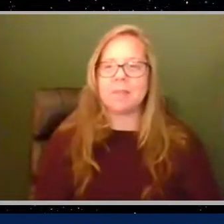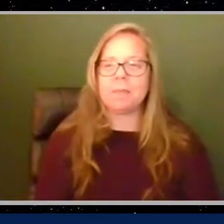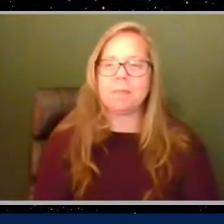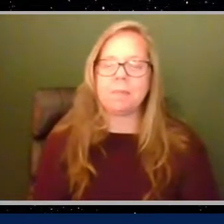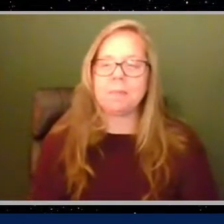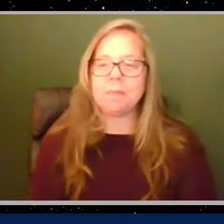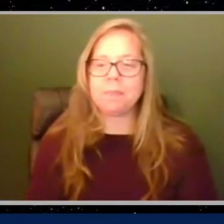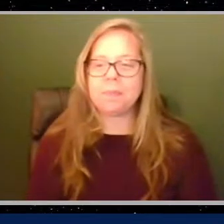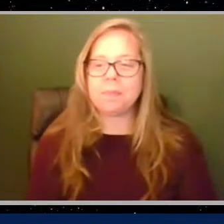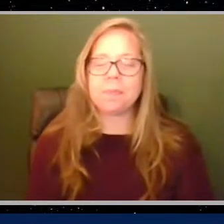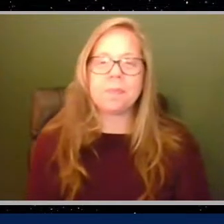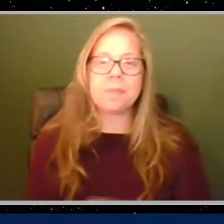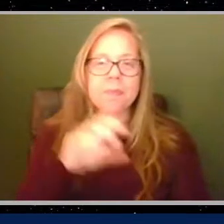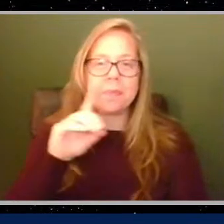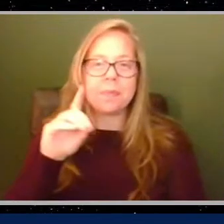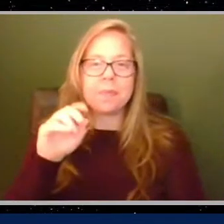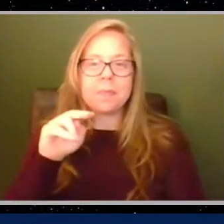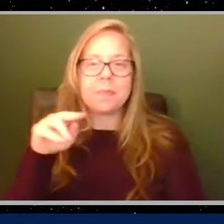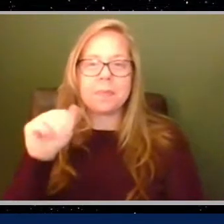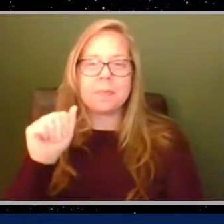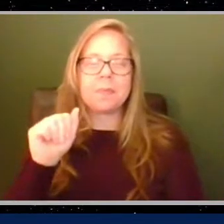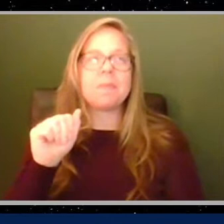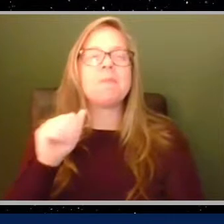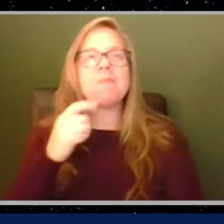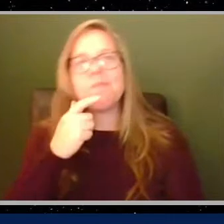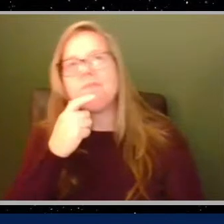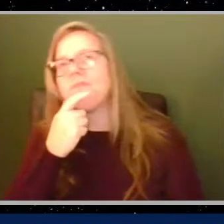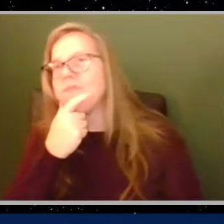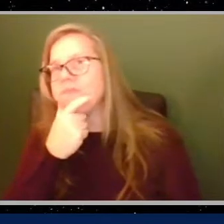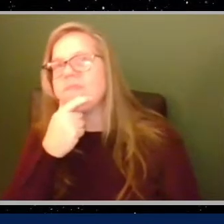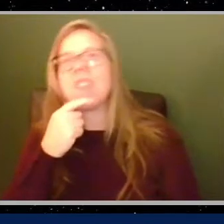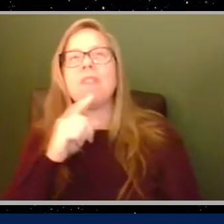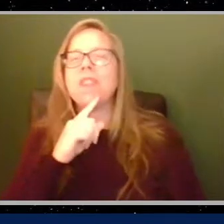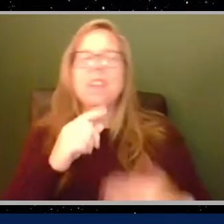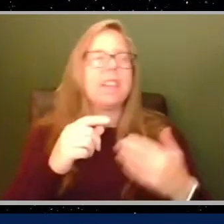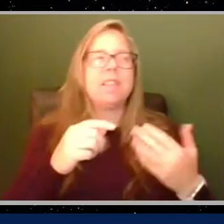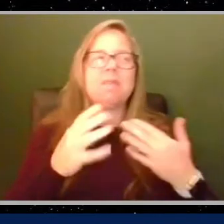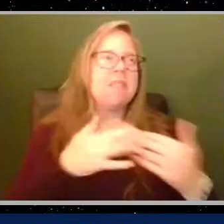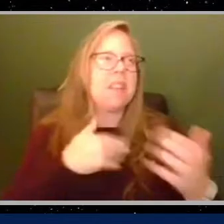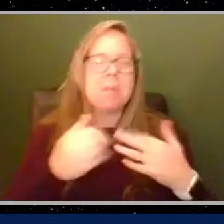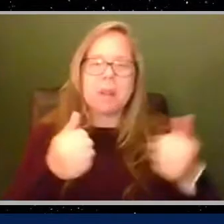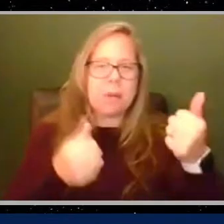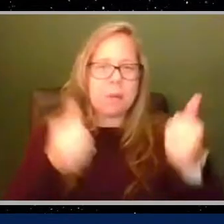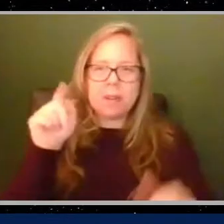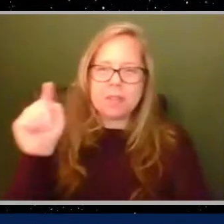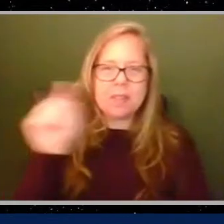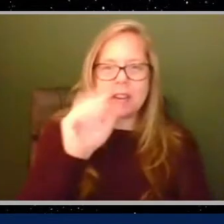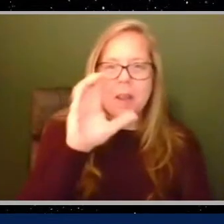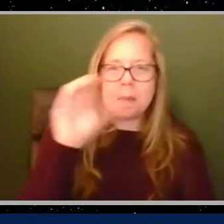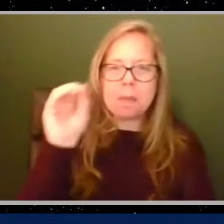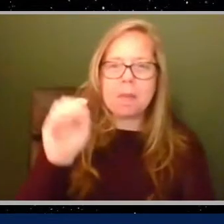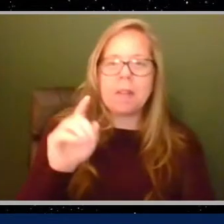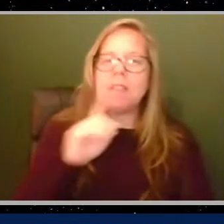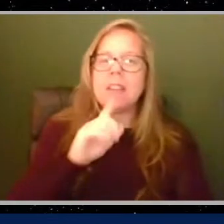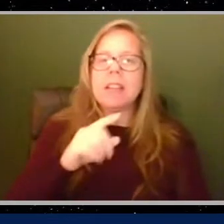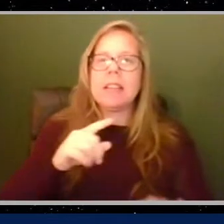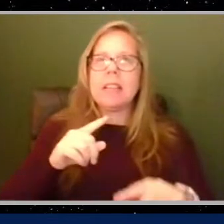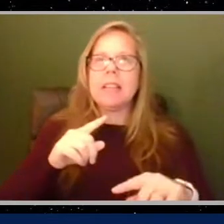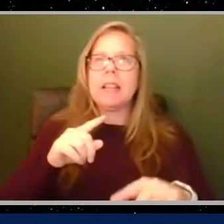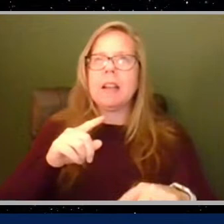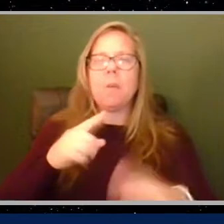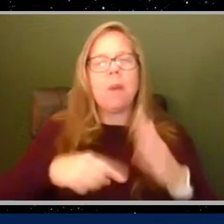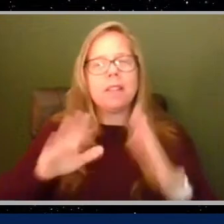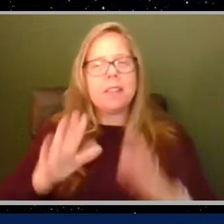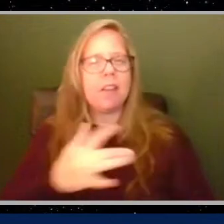really important though, is, no matter which company it is just kind of their heart and intent,